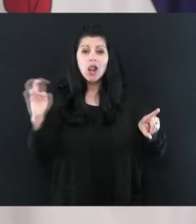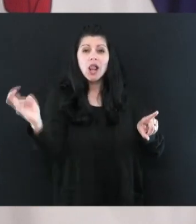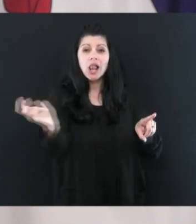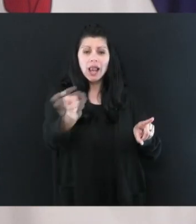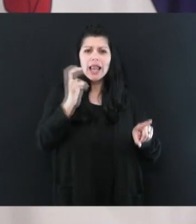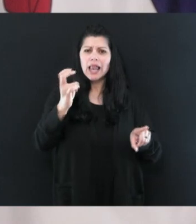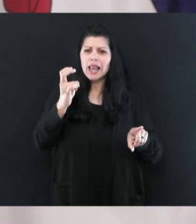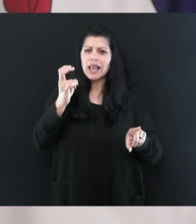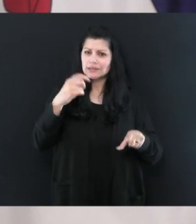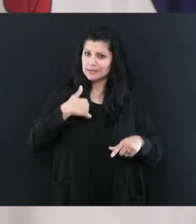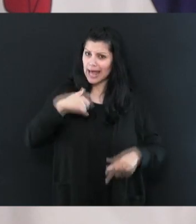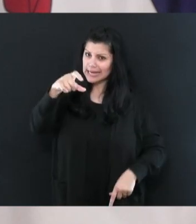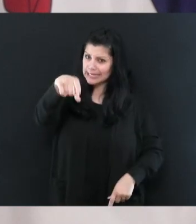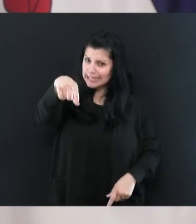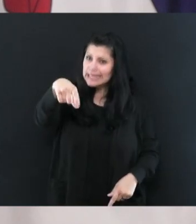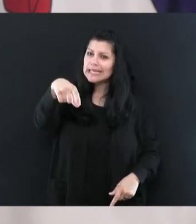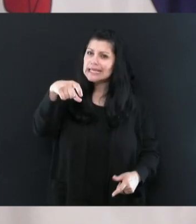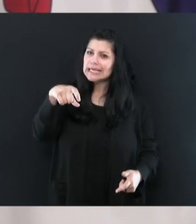need to go.